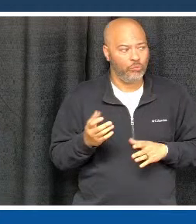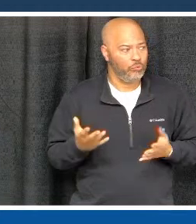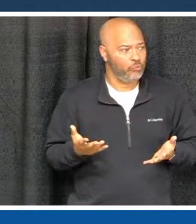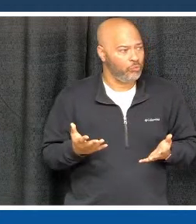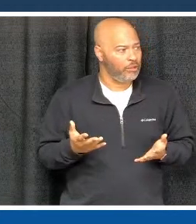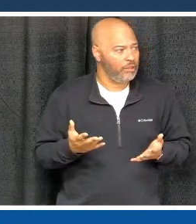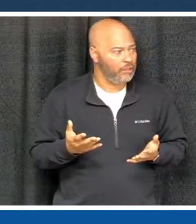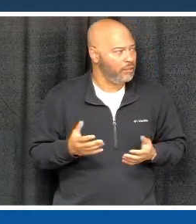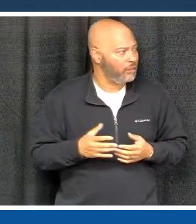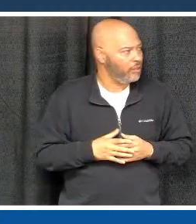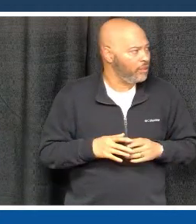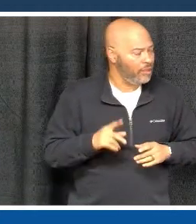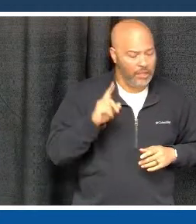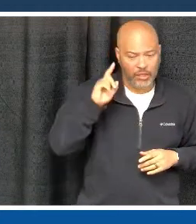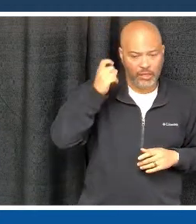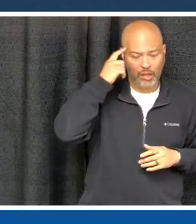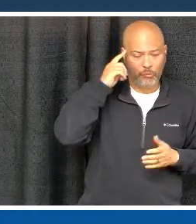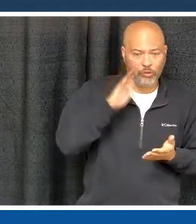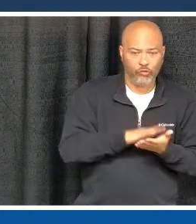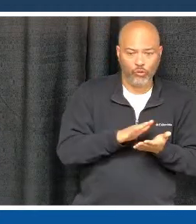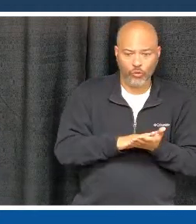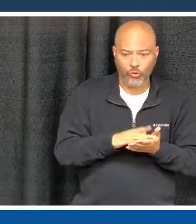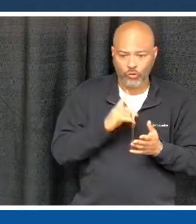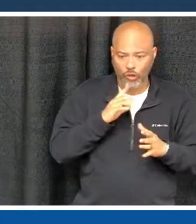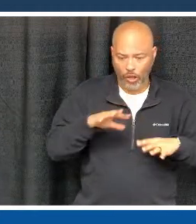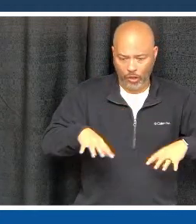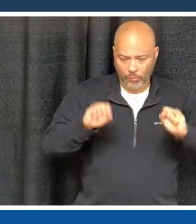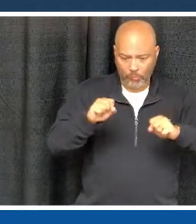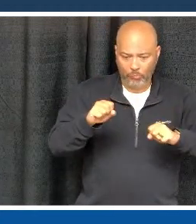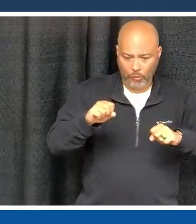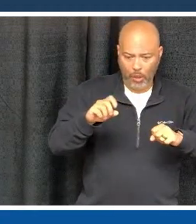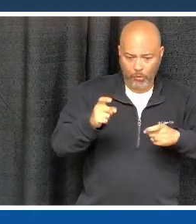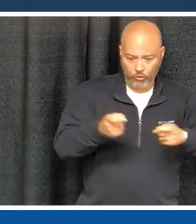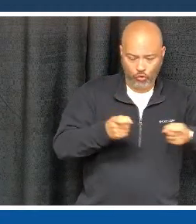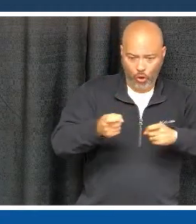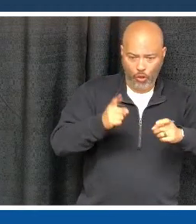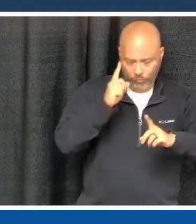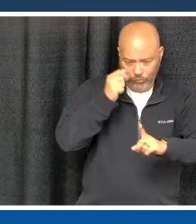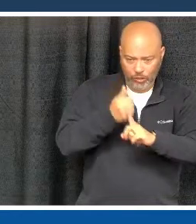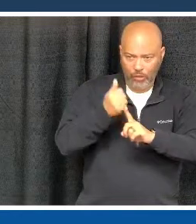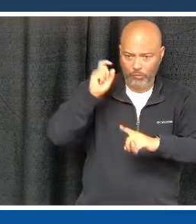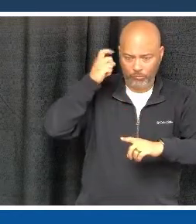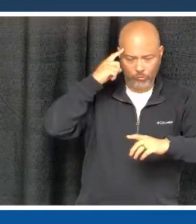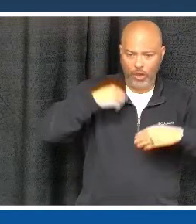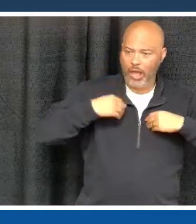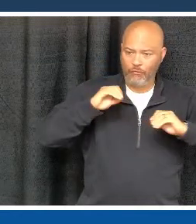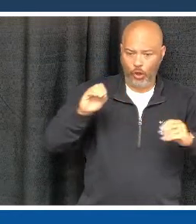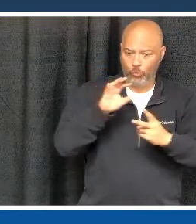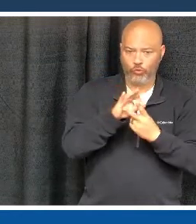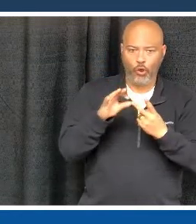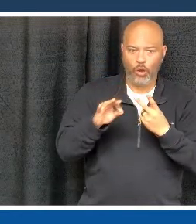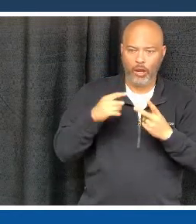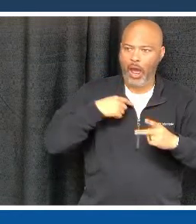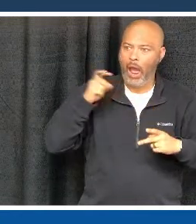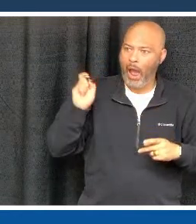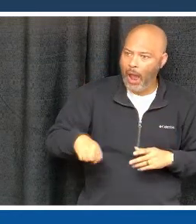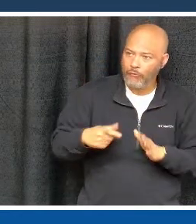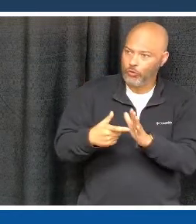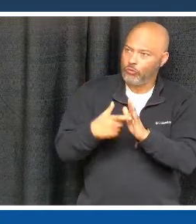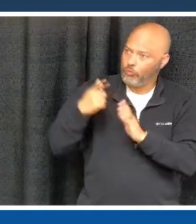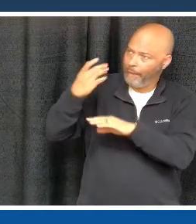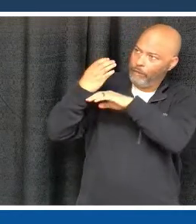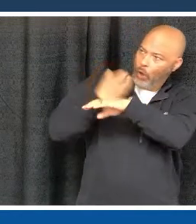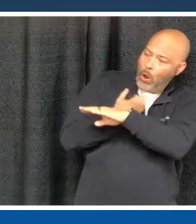as we all know, the government schools are monopolies, and parents have no choice but to send their